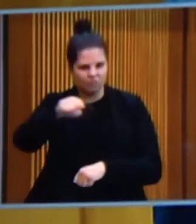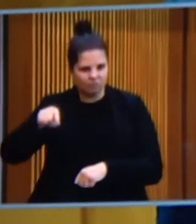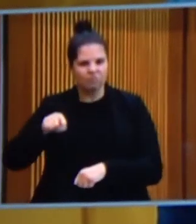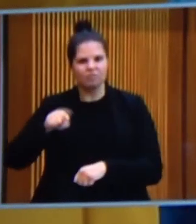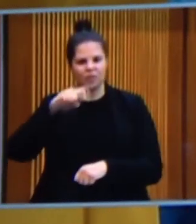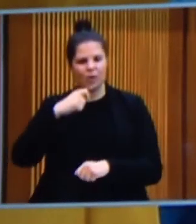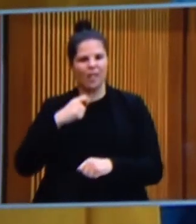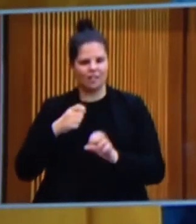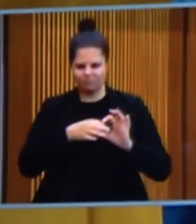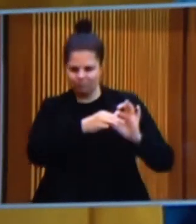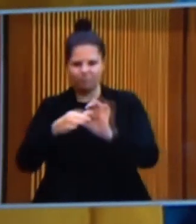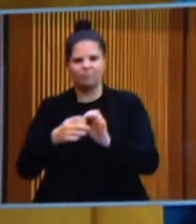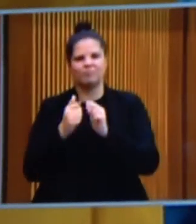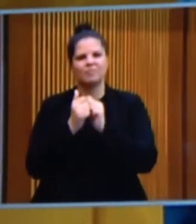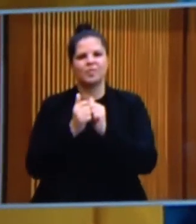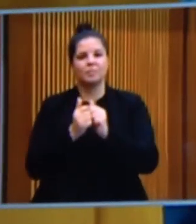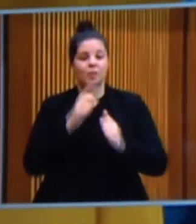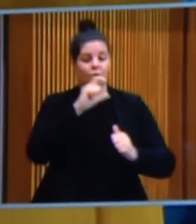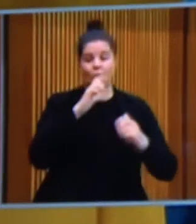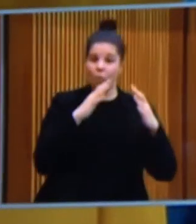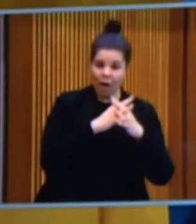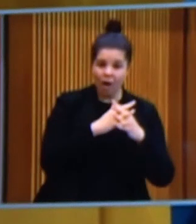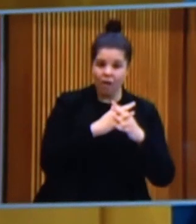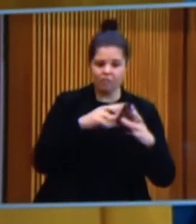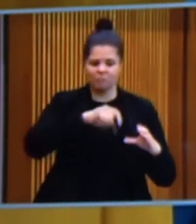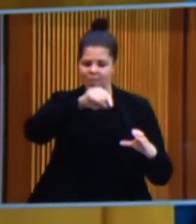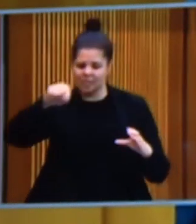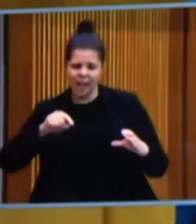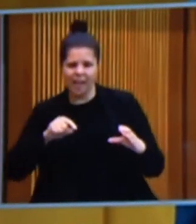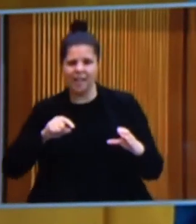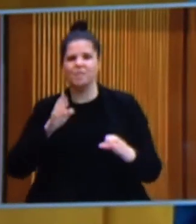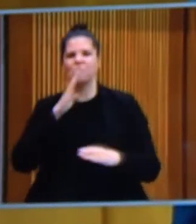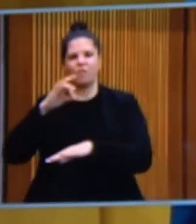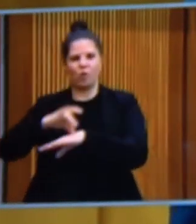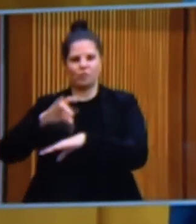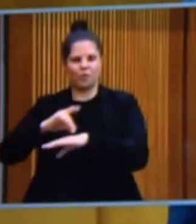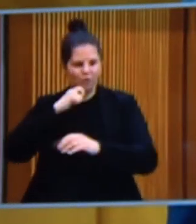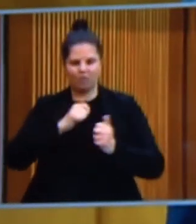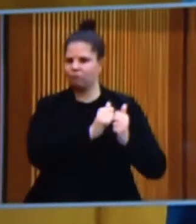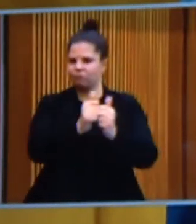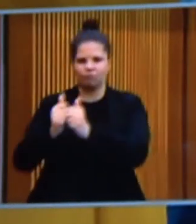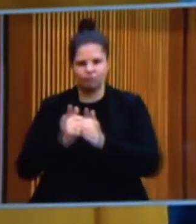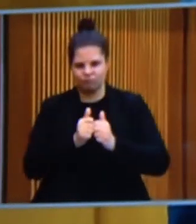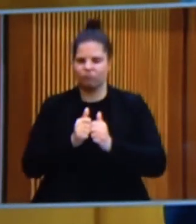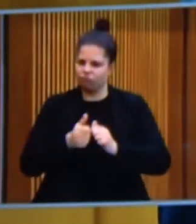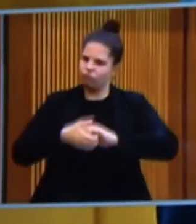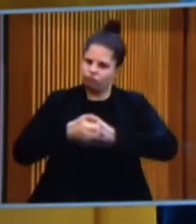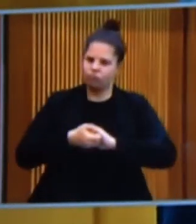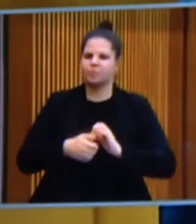integrated partnership between the Commonwealth and the states and the private hospital sector. It will bring